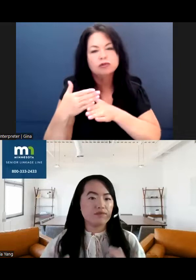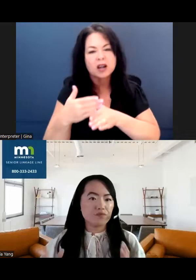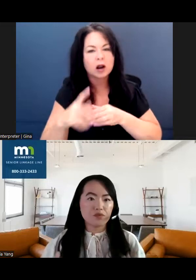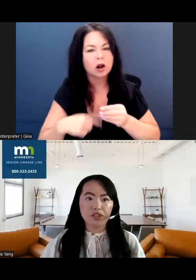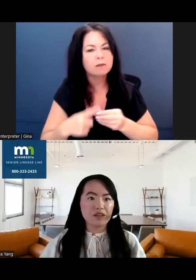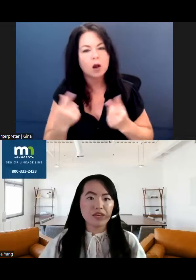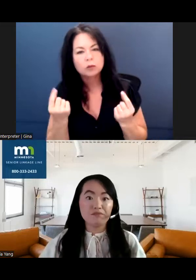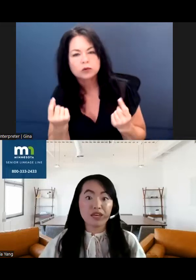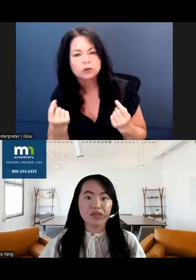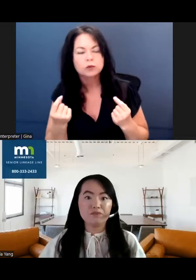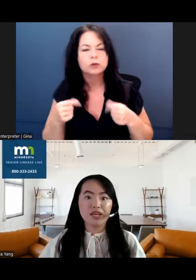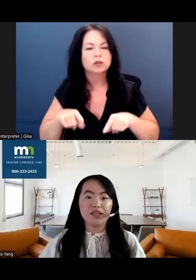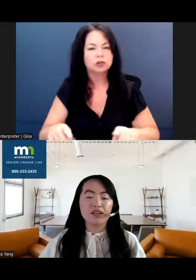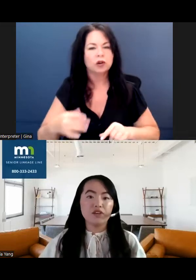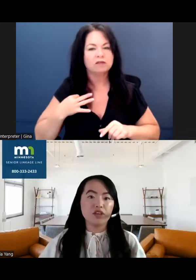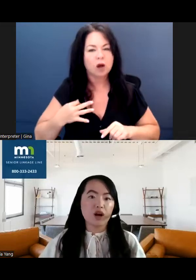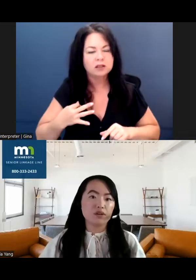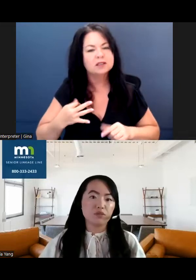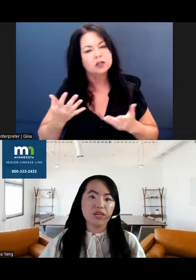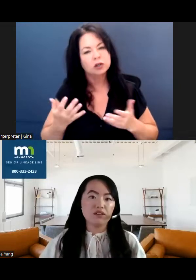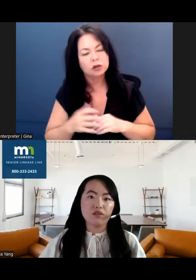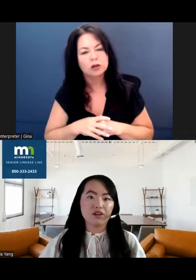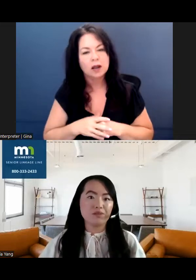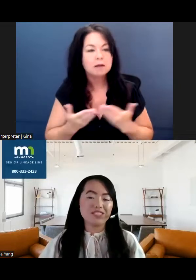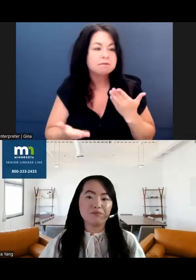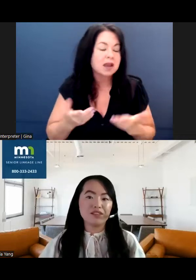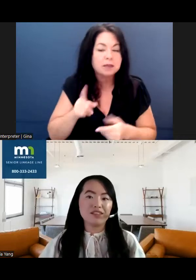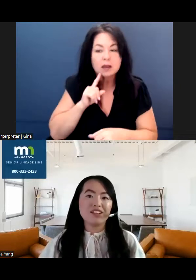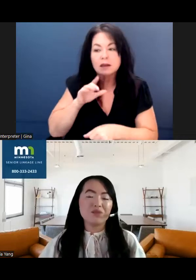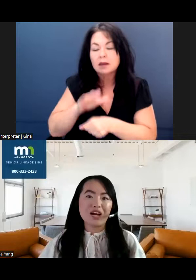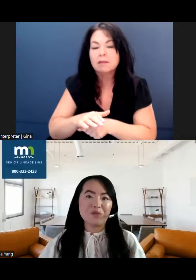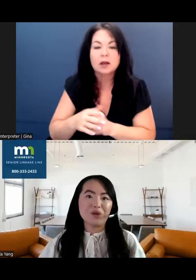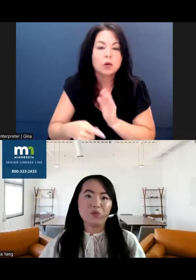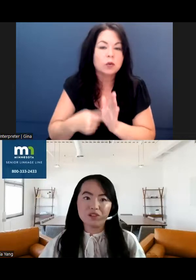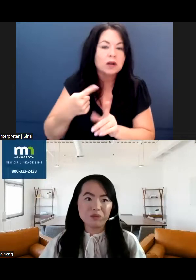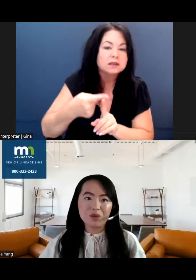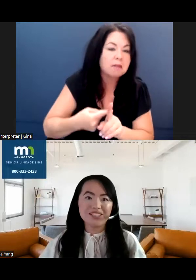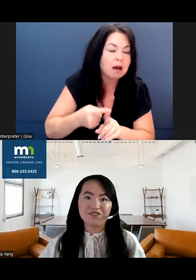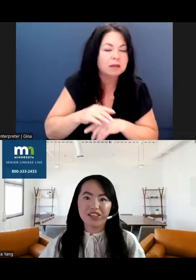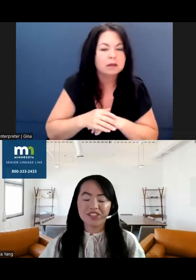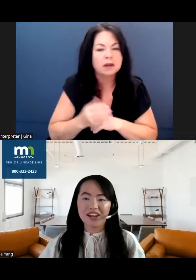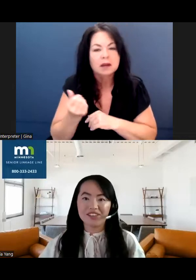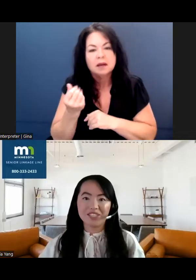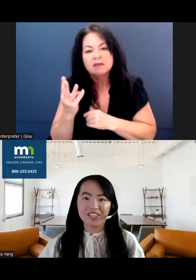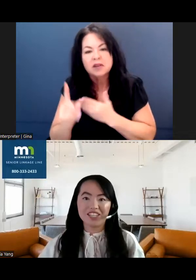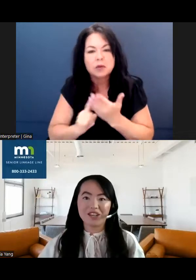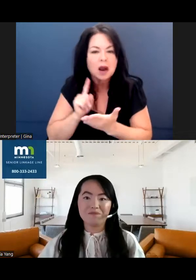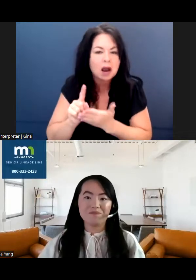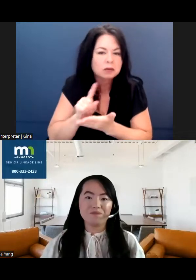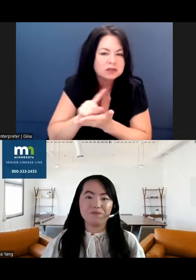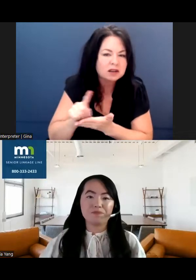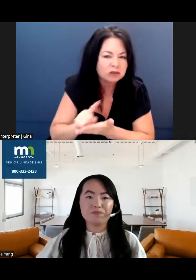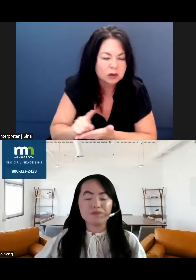again, whether that may be committing a few hours a week or once a month, we welcome you as a volunteer at the Senior LinkAge